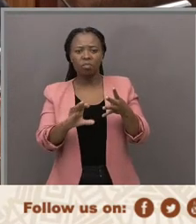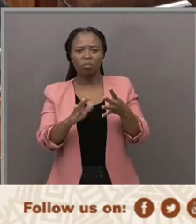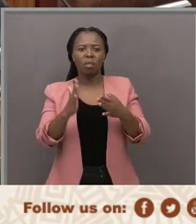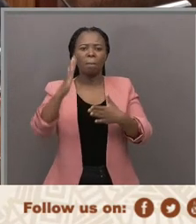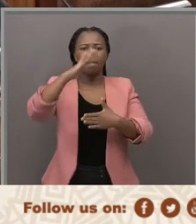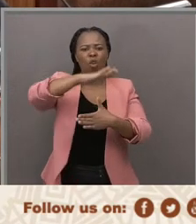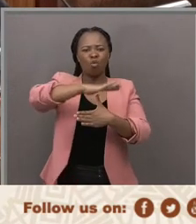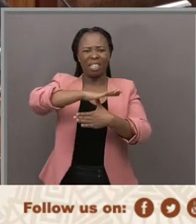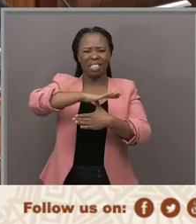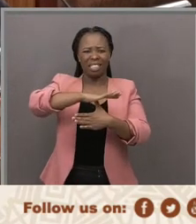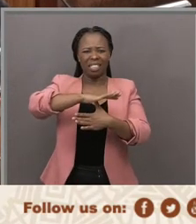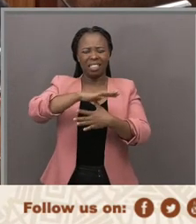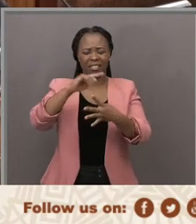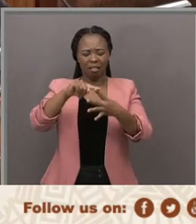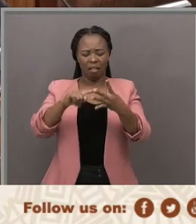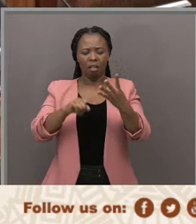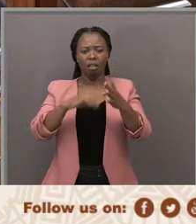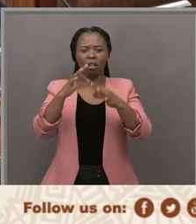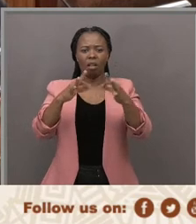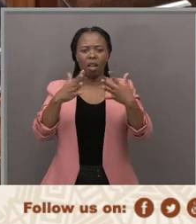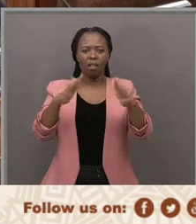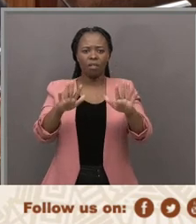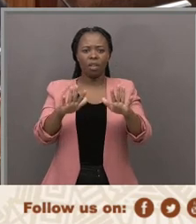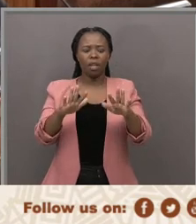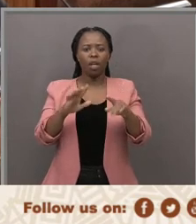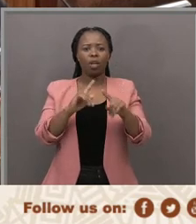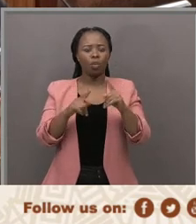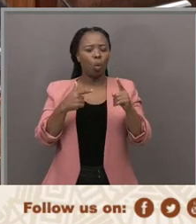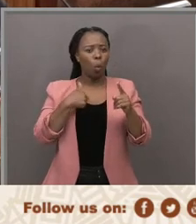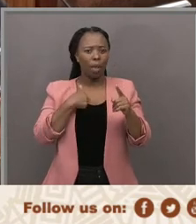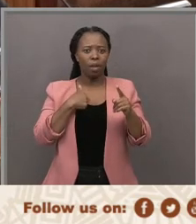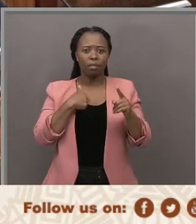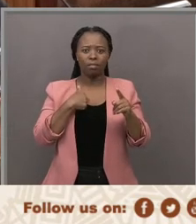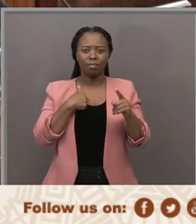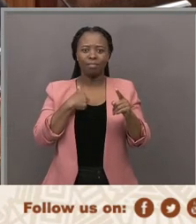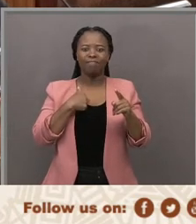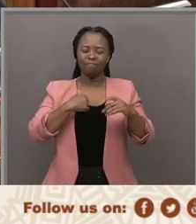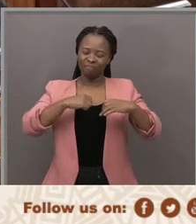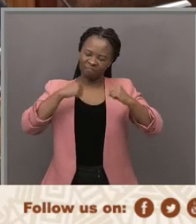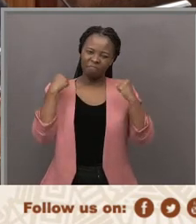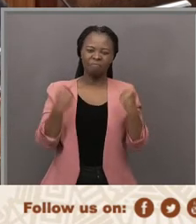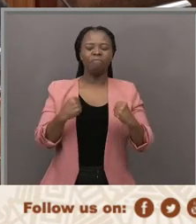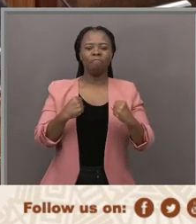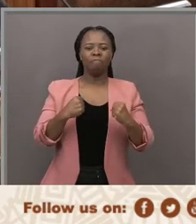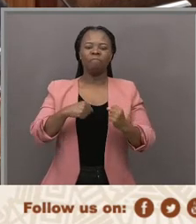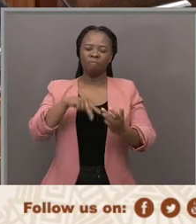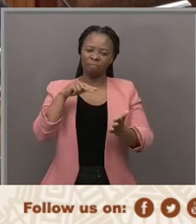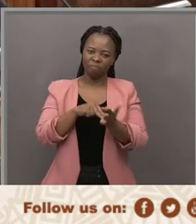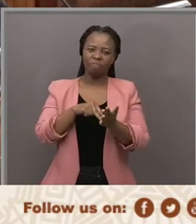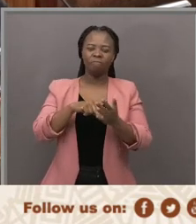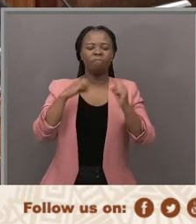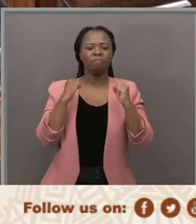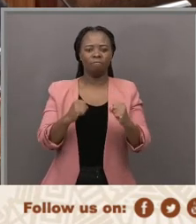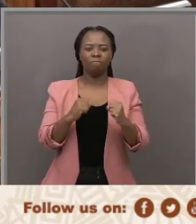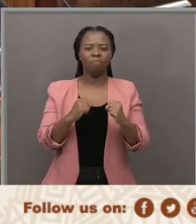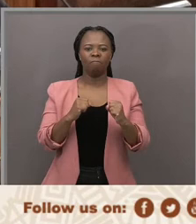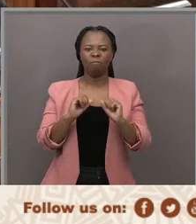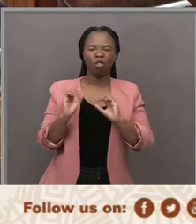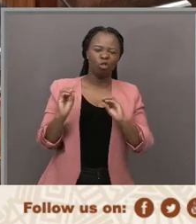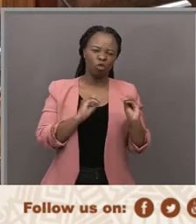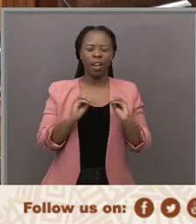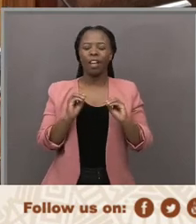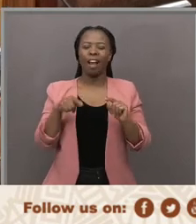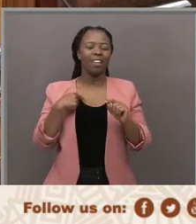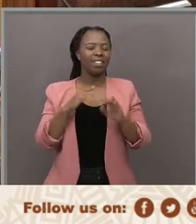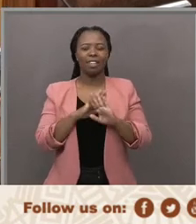unfazed. We remain unshaken. As we face this storm of COVID-19, we